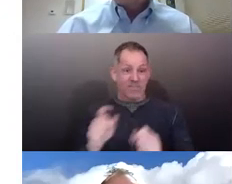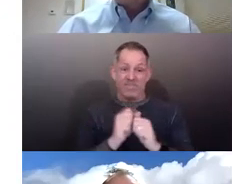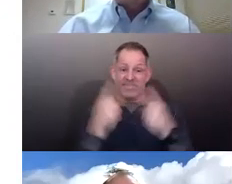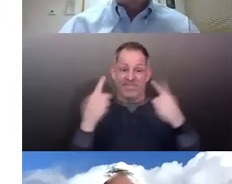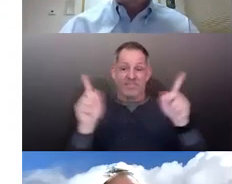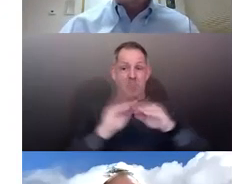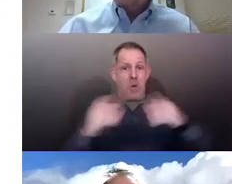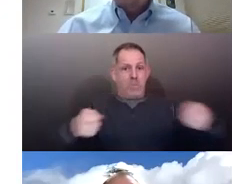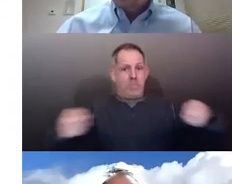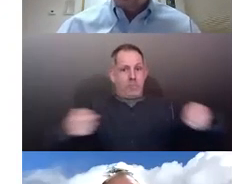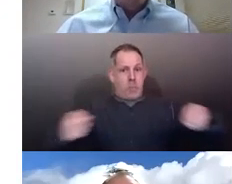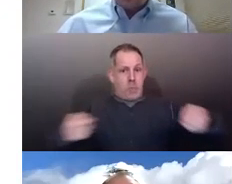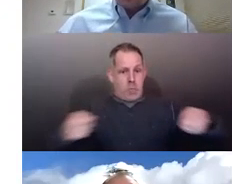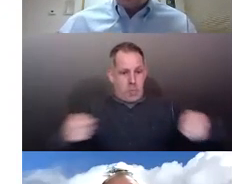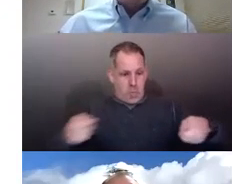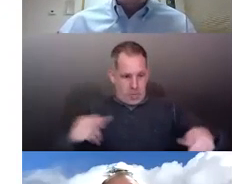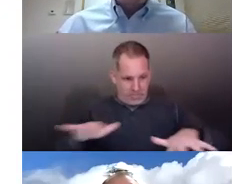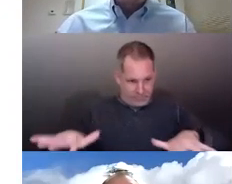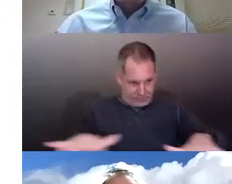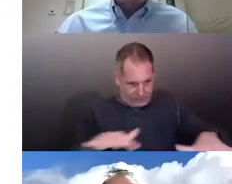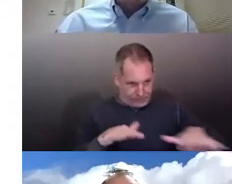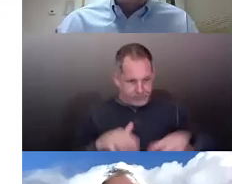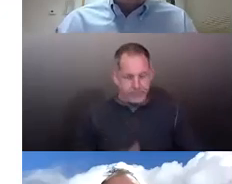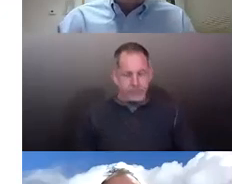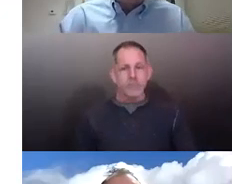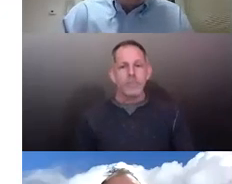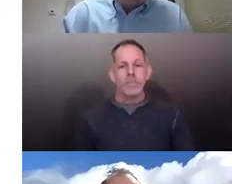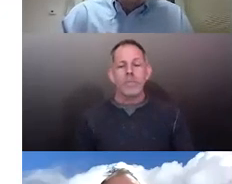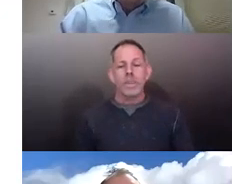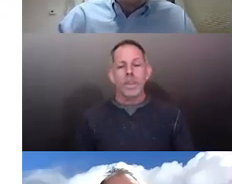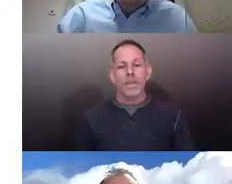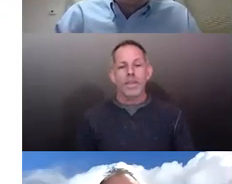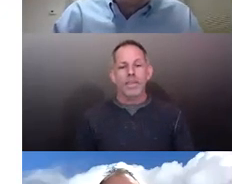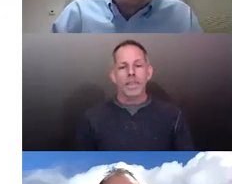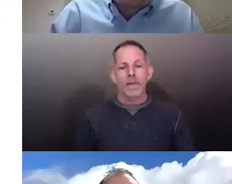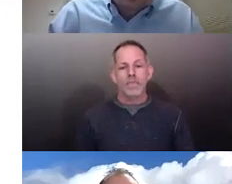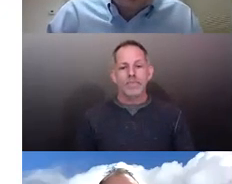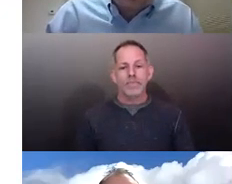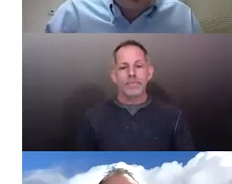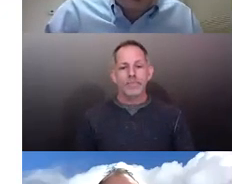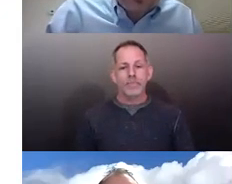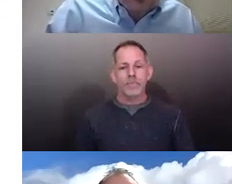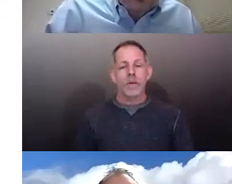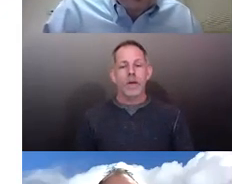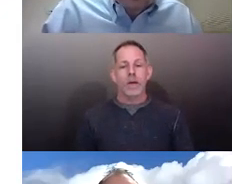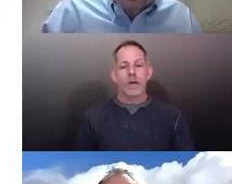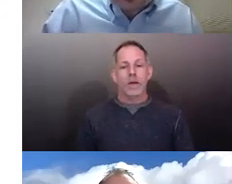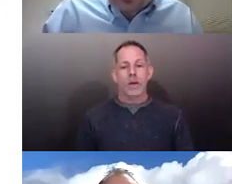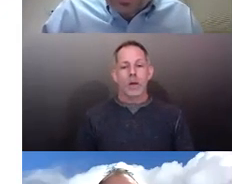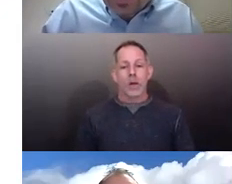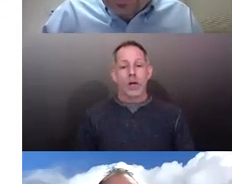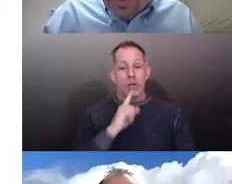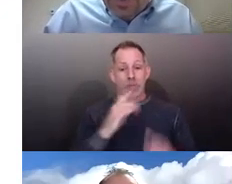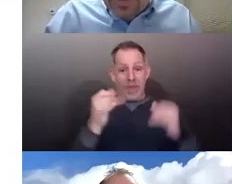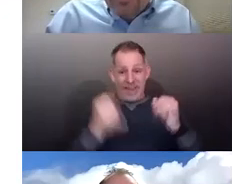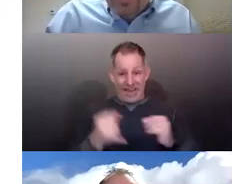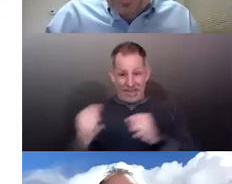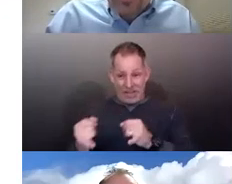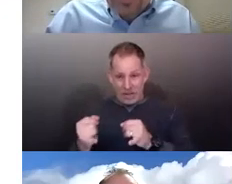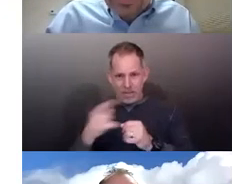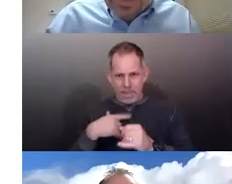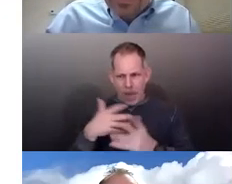In addition to those individual-based interventions, we have teams that interface with